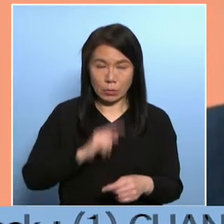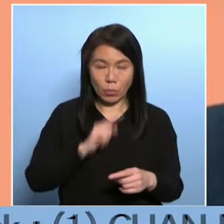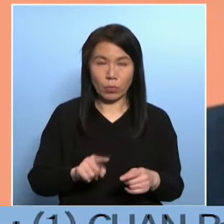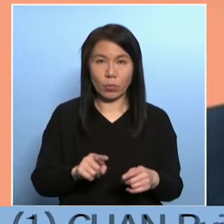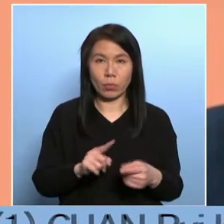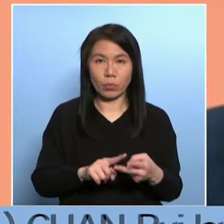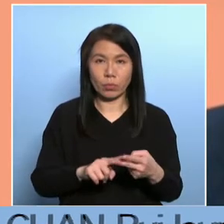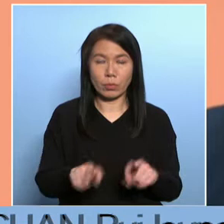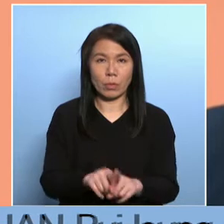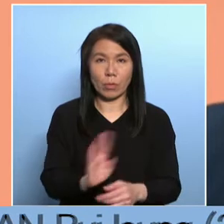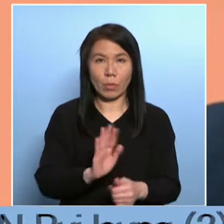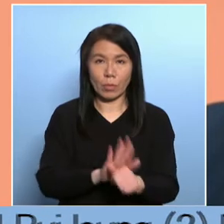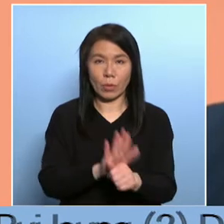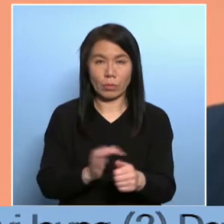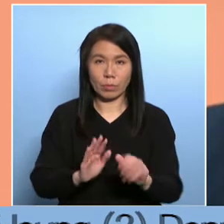And all the